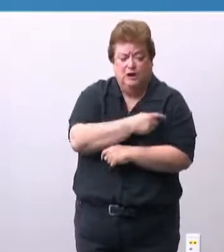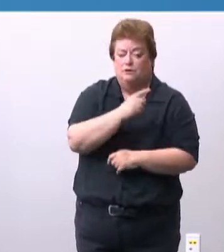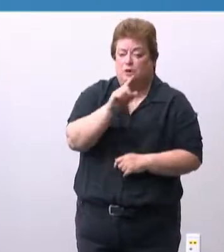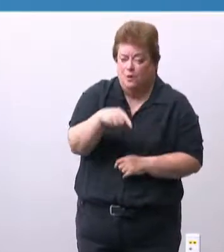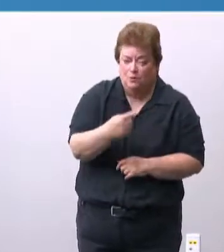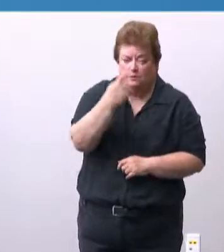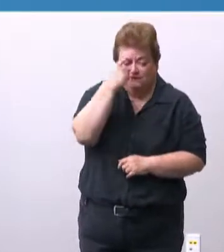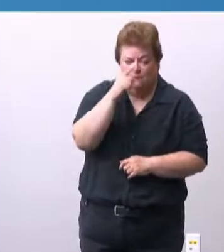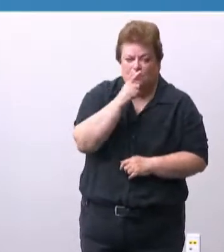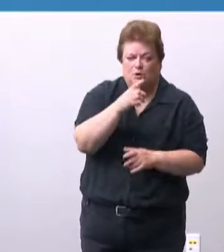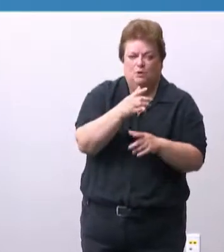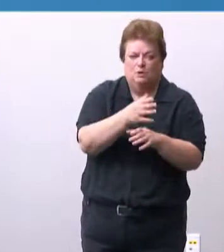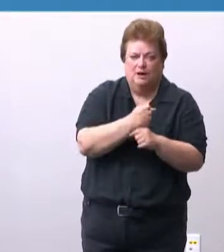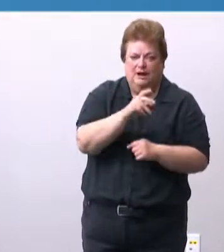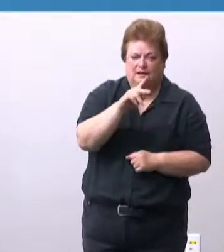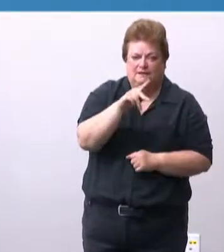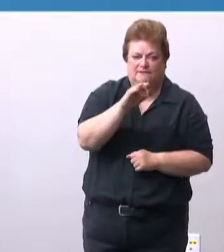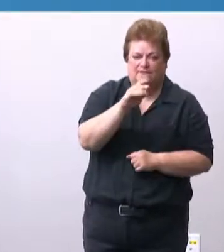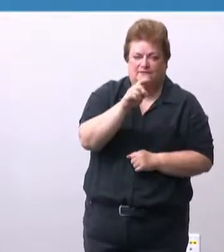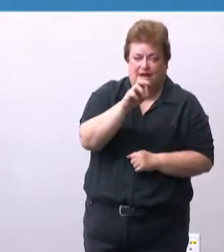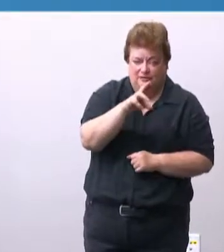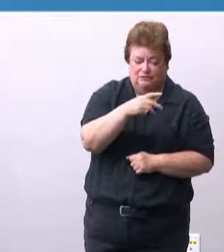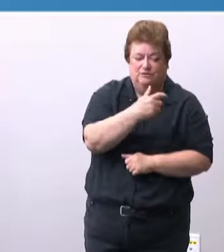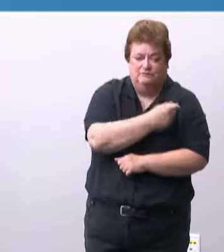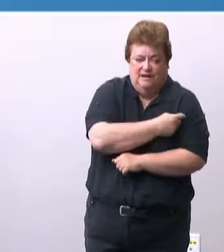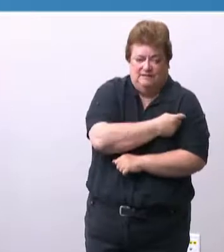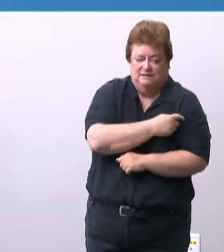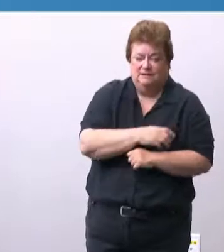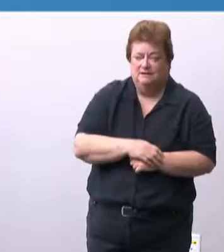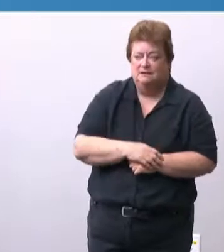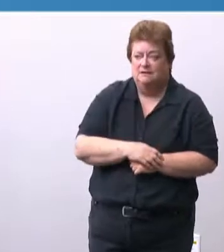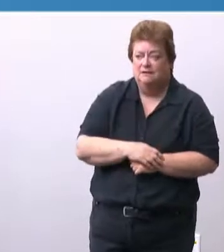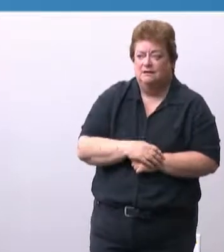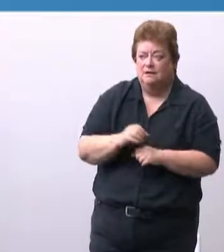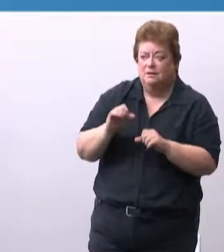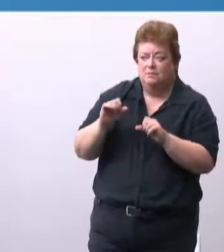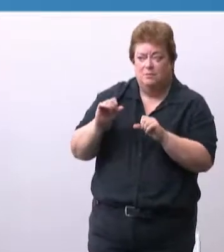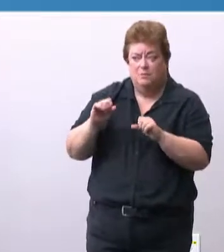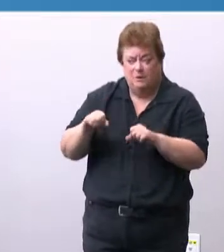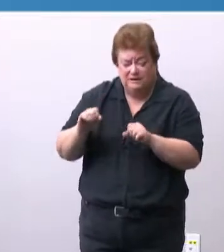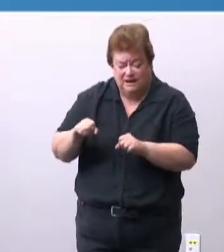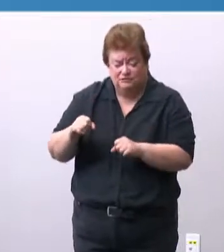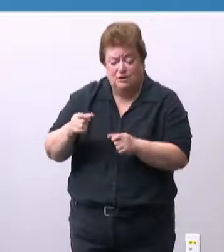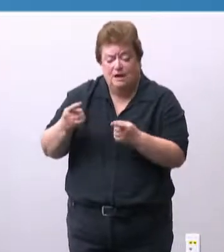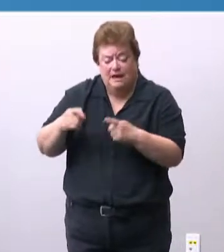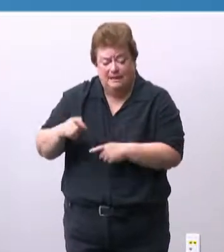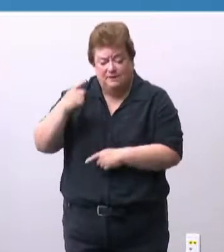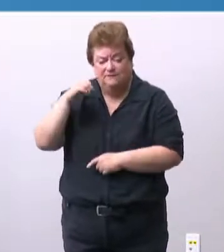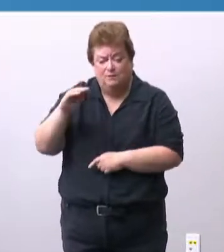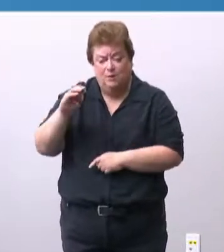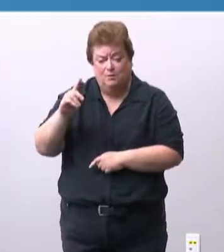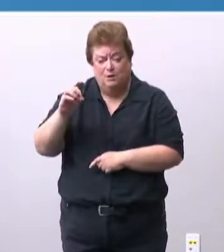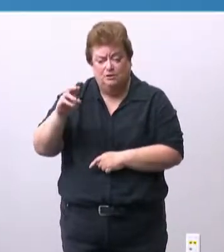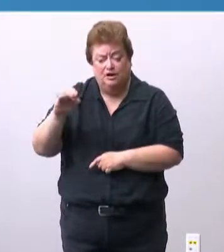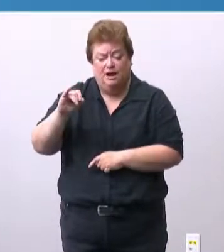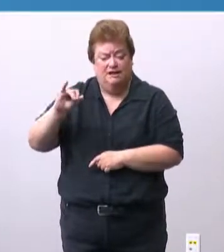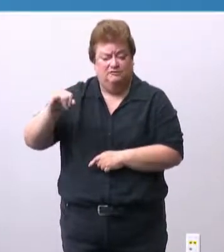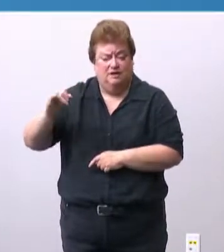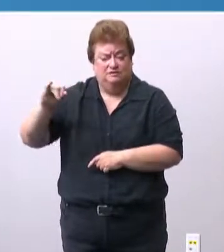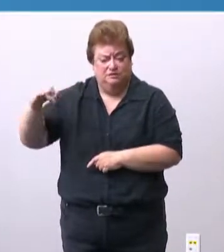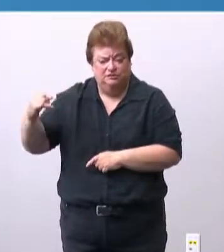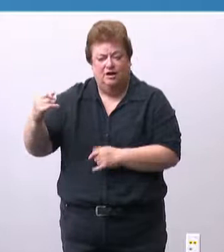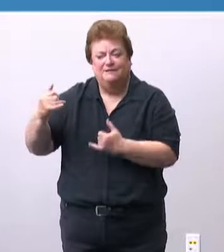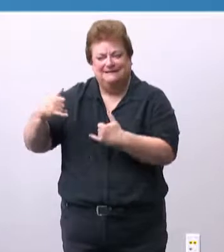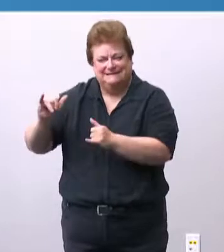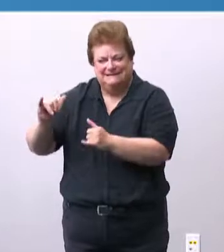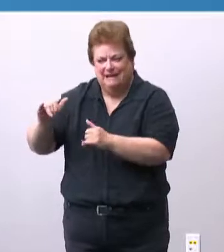receive Pfizer vaccine. Potential booster recommendations for Moderna and Johnson & Johnson vaccines are still being